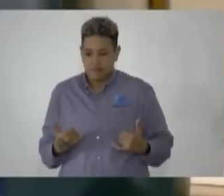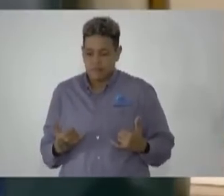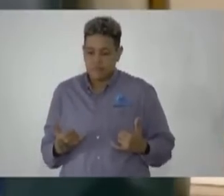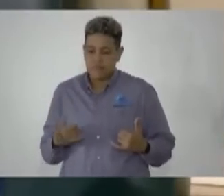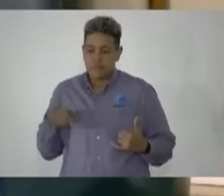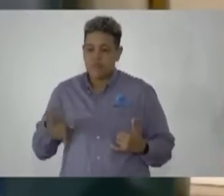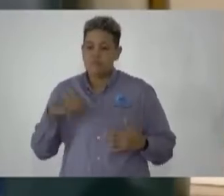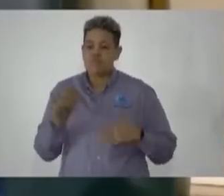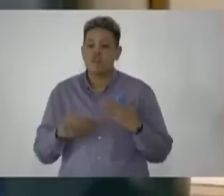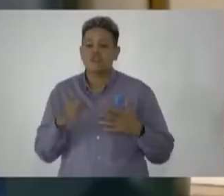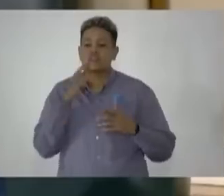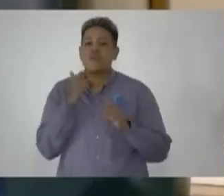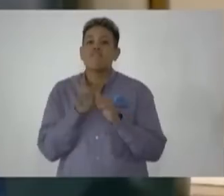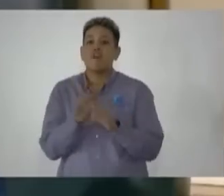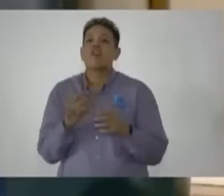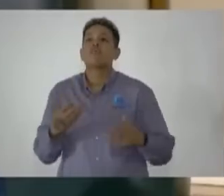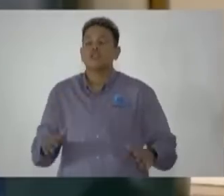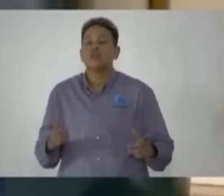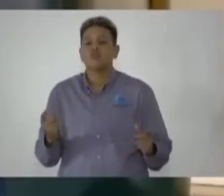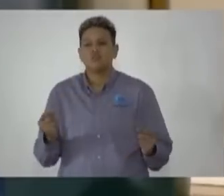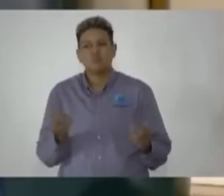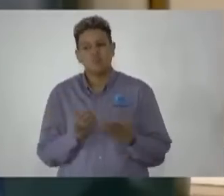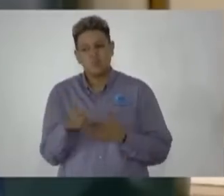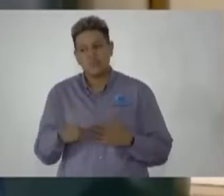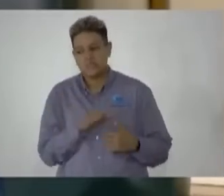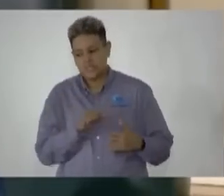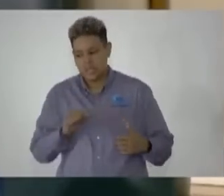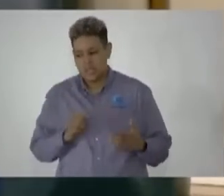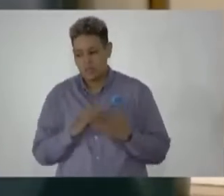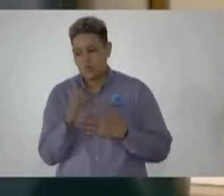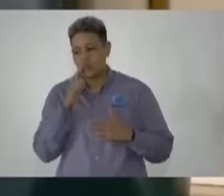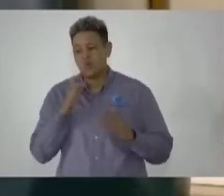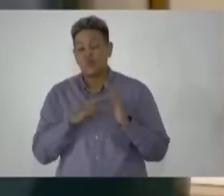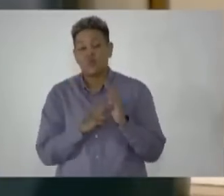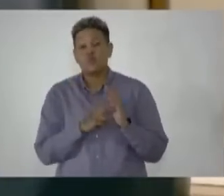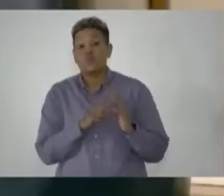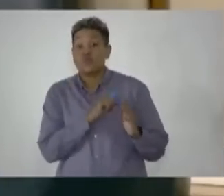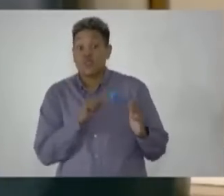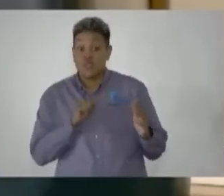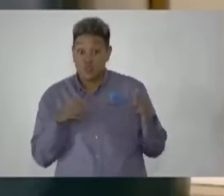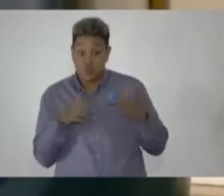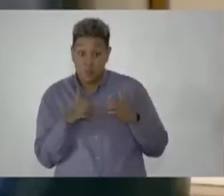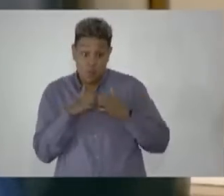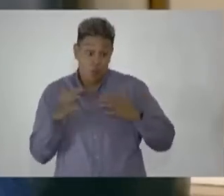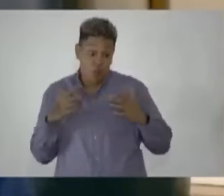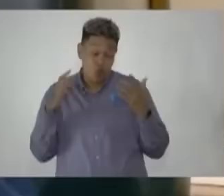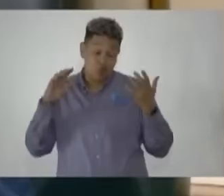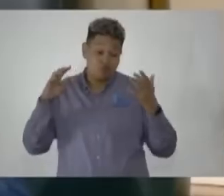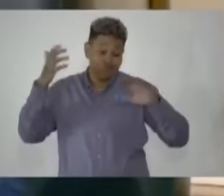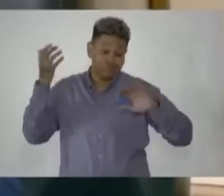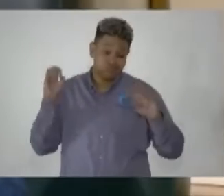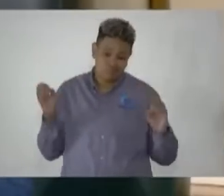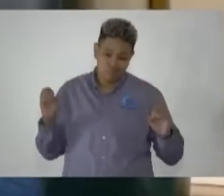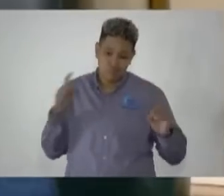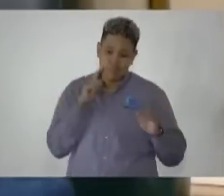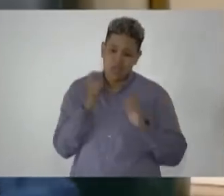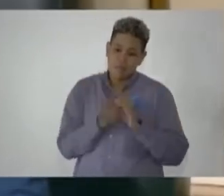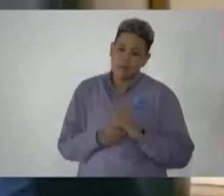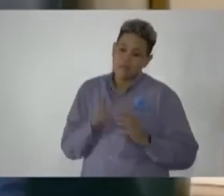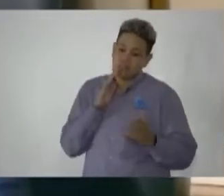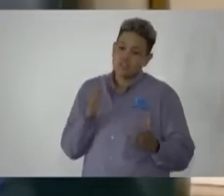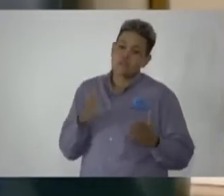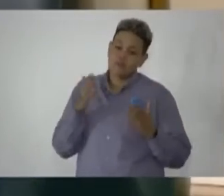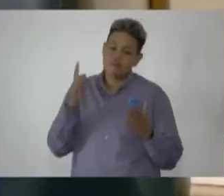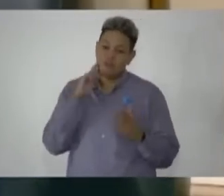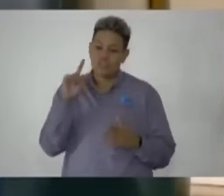This process has been followed before by the Senate and by the lower house without controversy. The amendments proposed